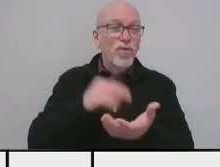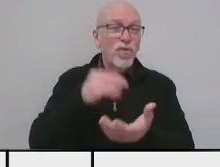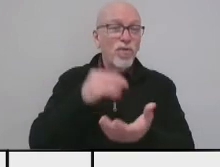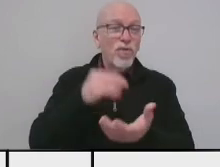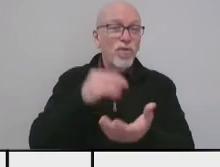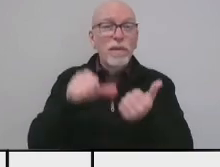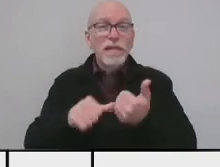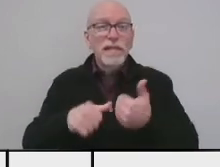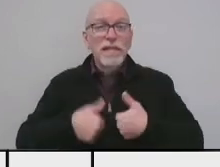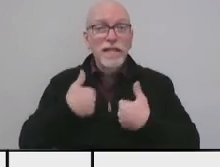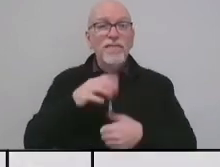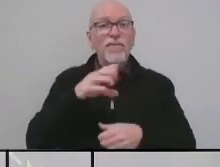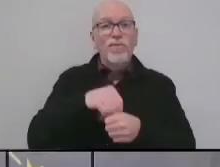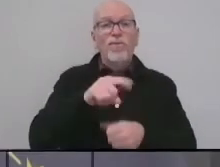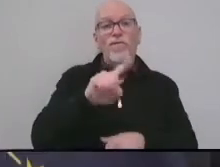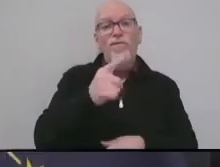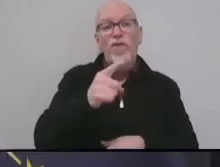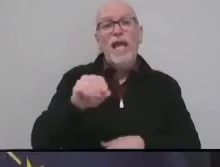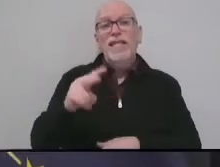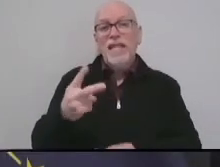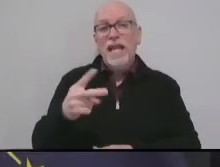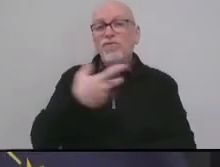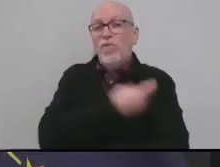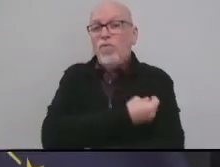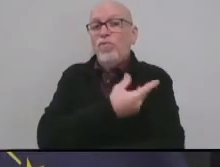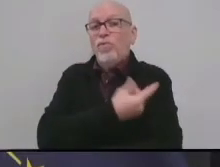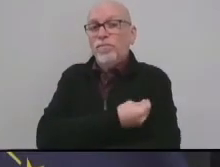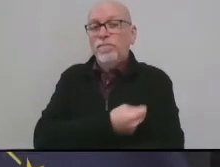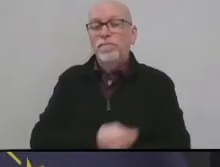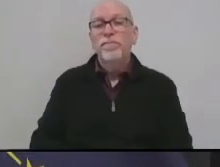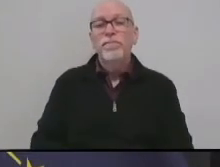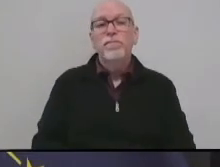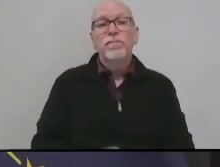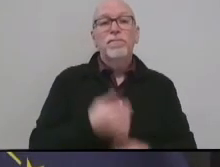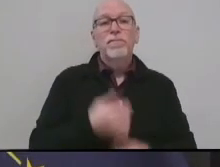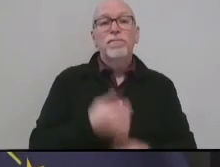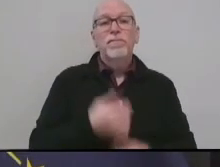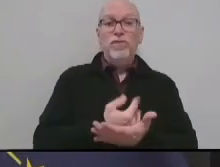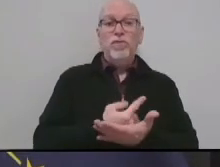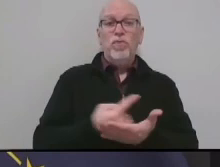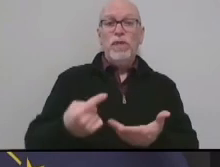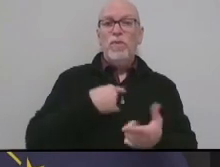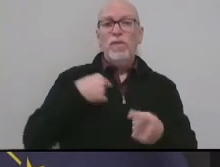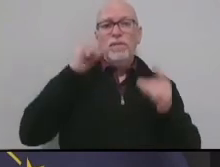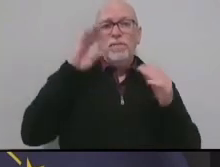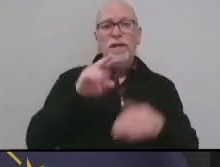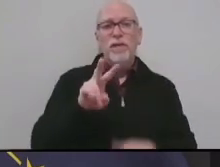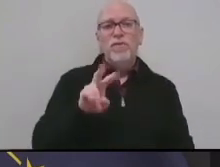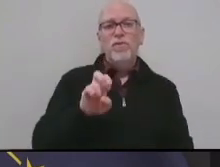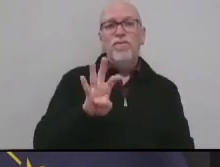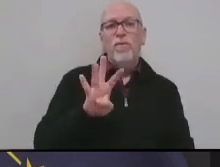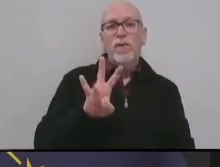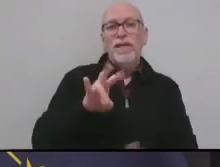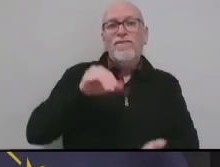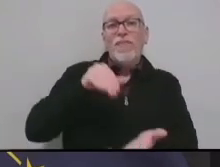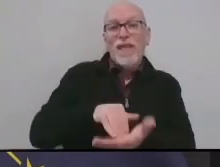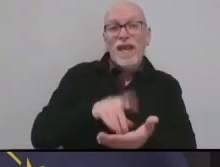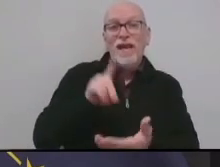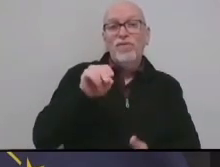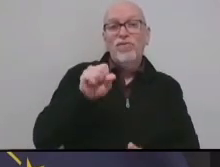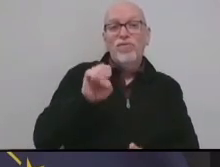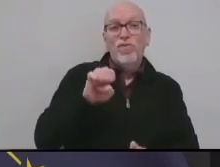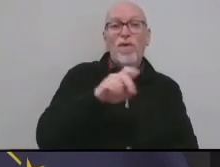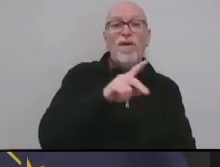second doses. This week, we are expecting 247,000 doses of Pfizer and Moderna